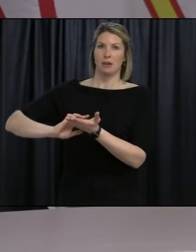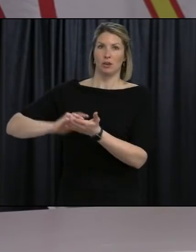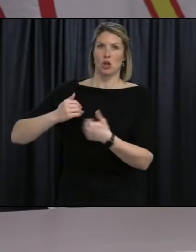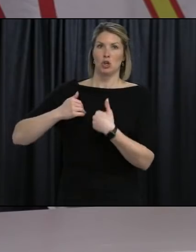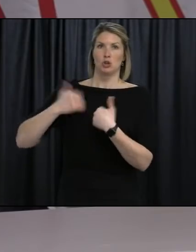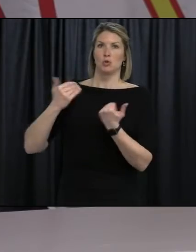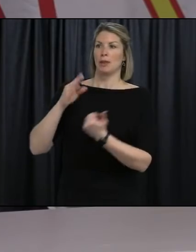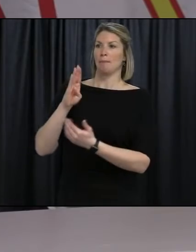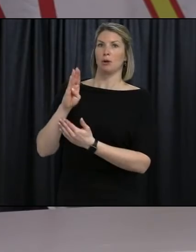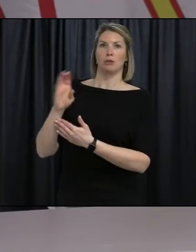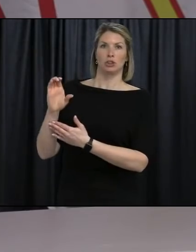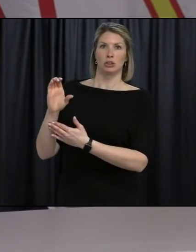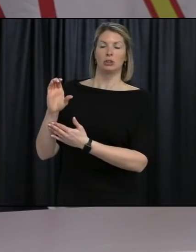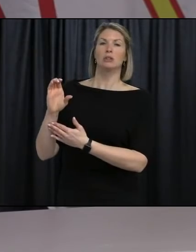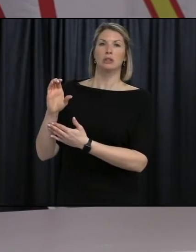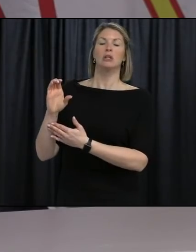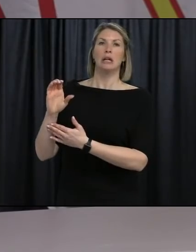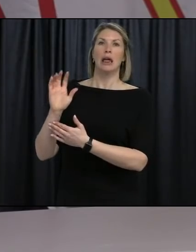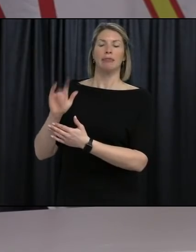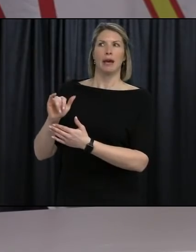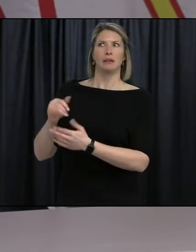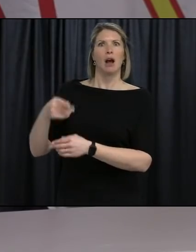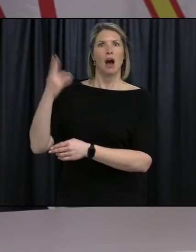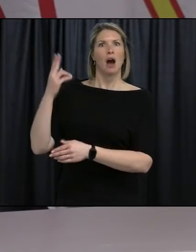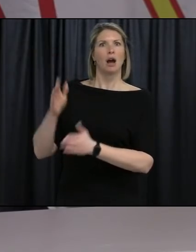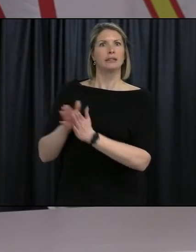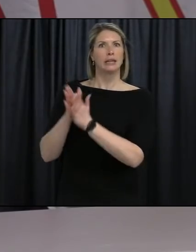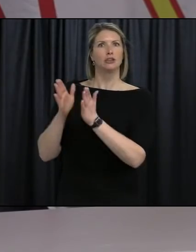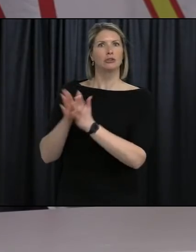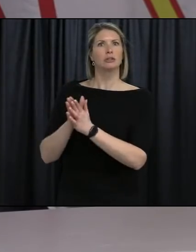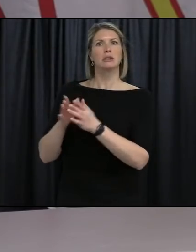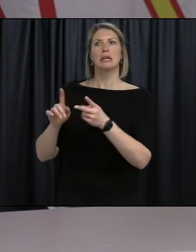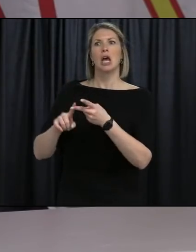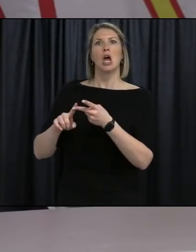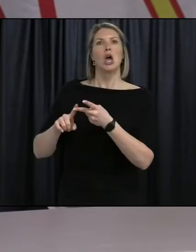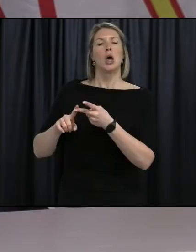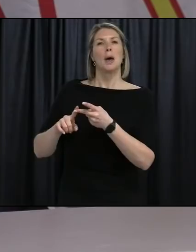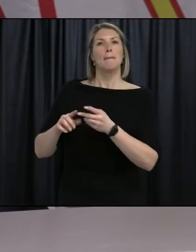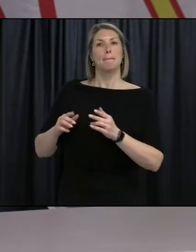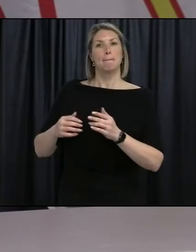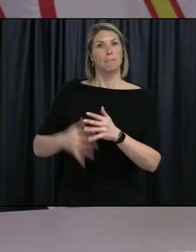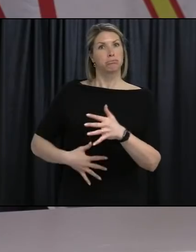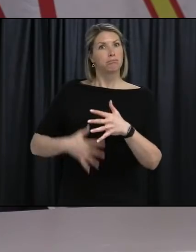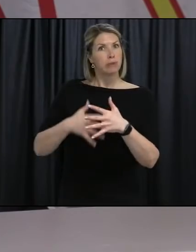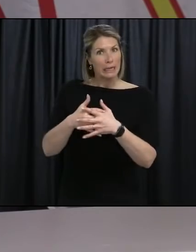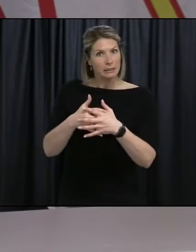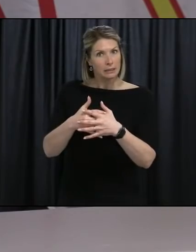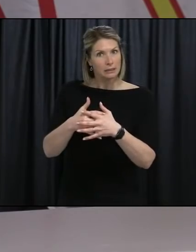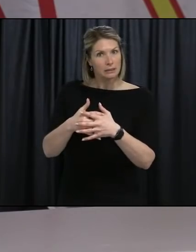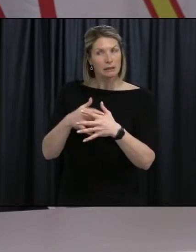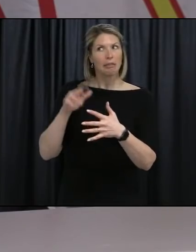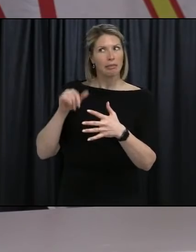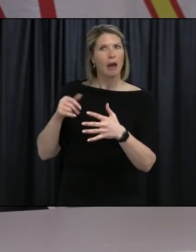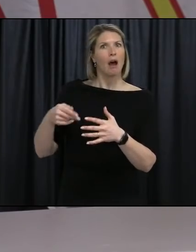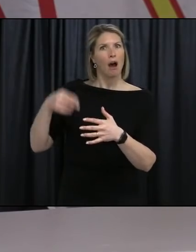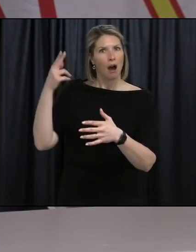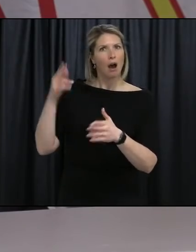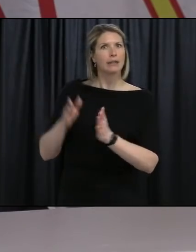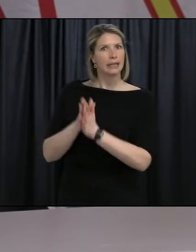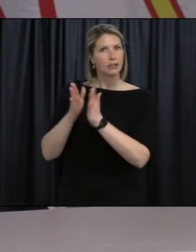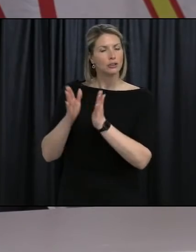that the risk of blood clots in pregnancy at any age is higher than it is in birth control pills. So you have to take that into consideration. And